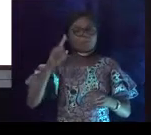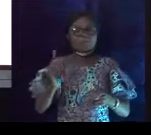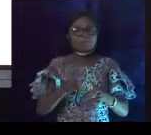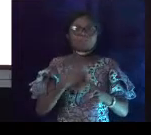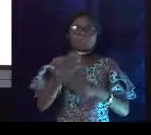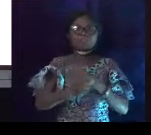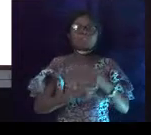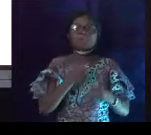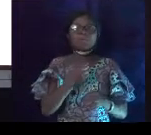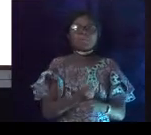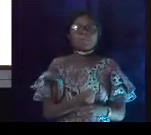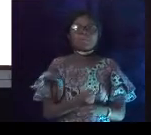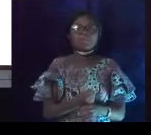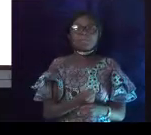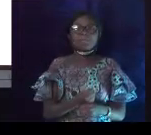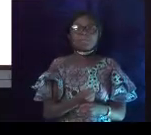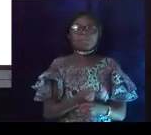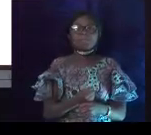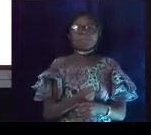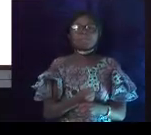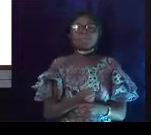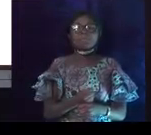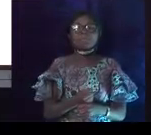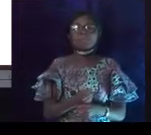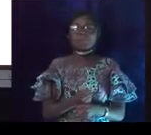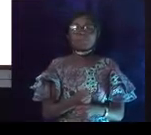much for the first year.